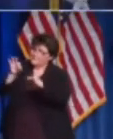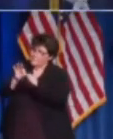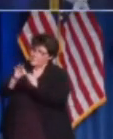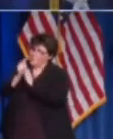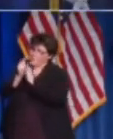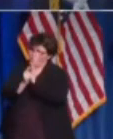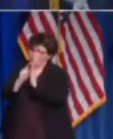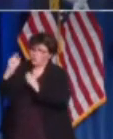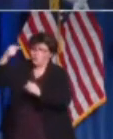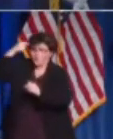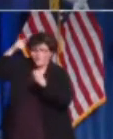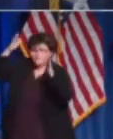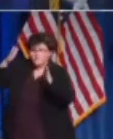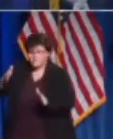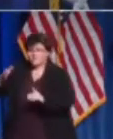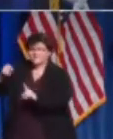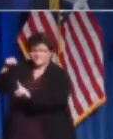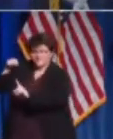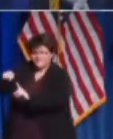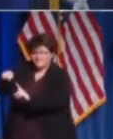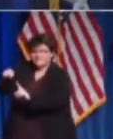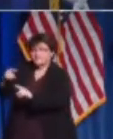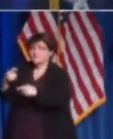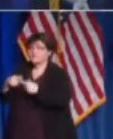We need the Supremes. We need